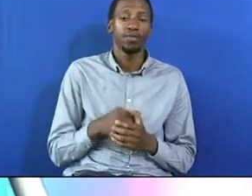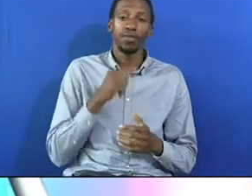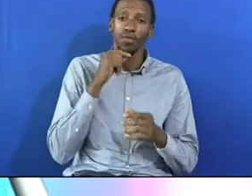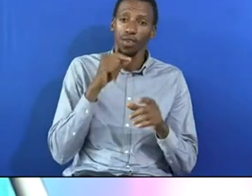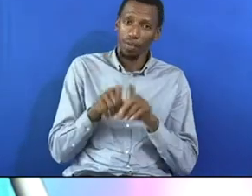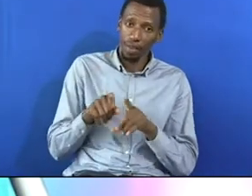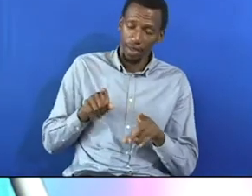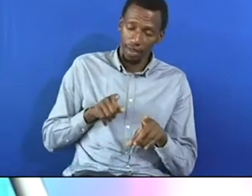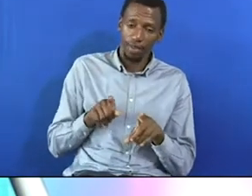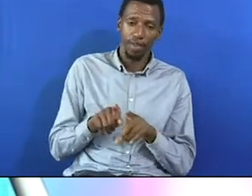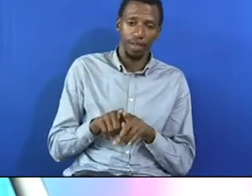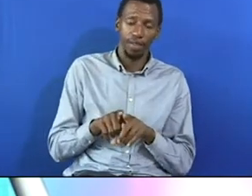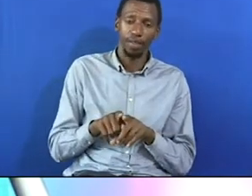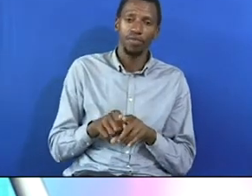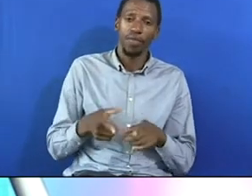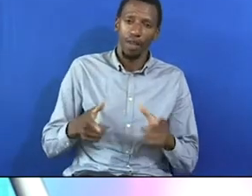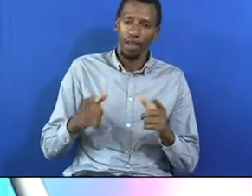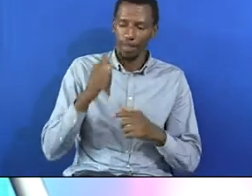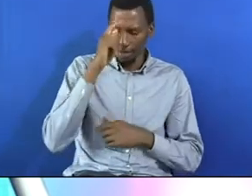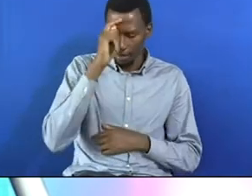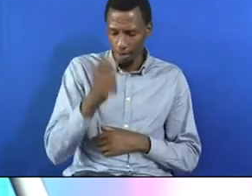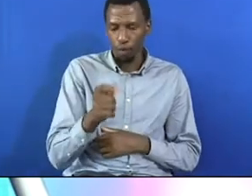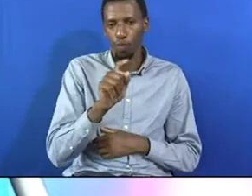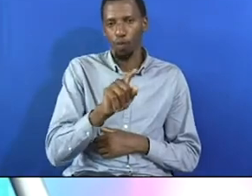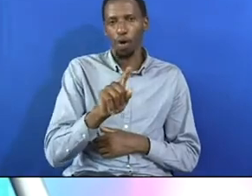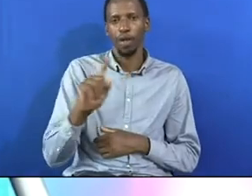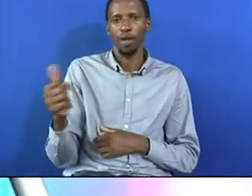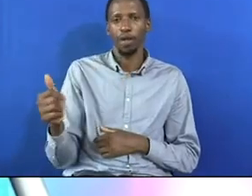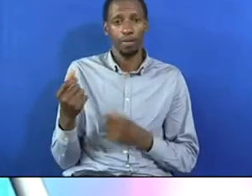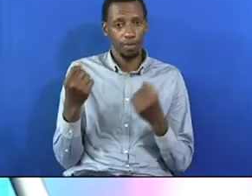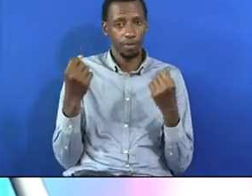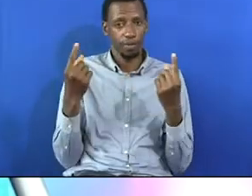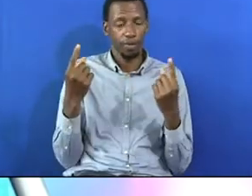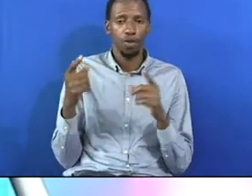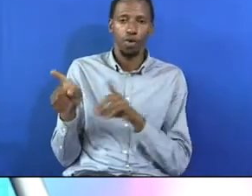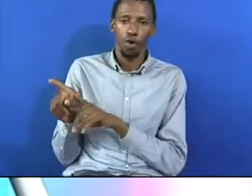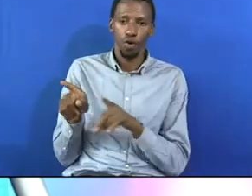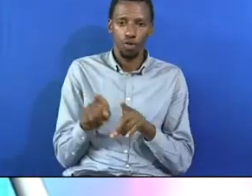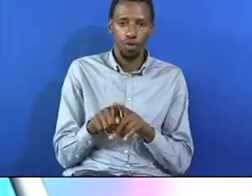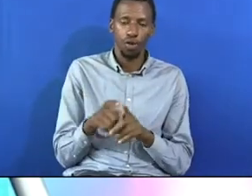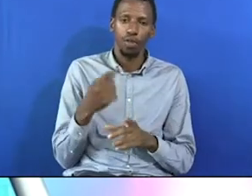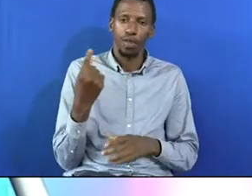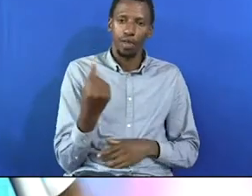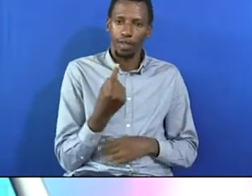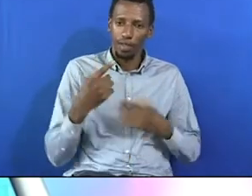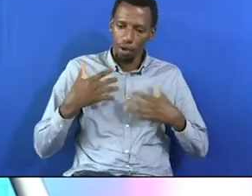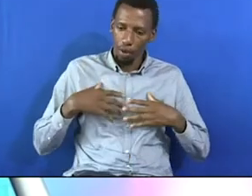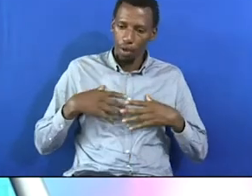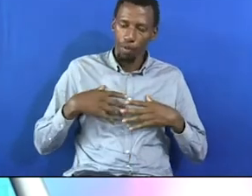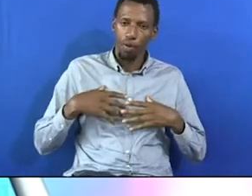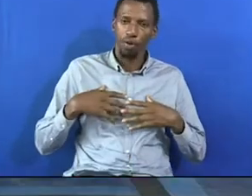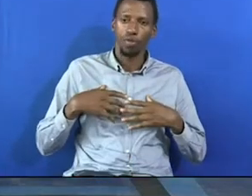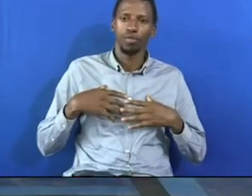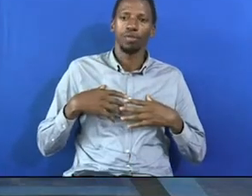Brothers and sisters, let's respect each other. Are we together? Even single people belong to the